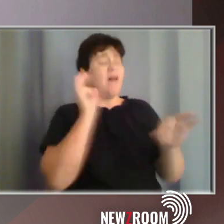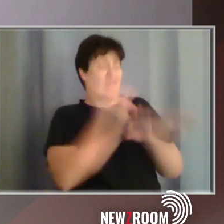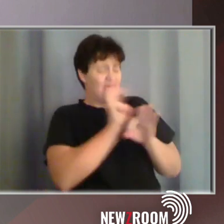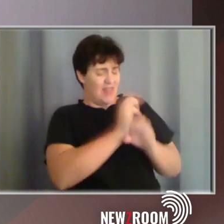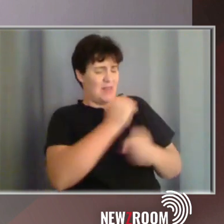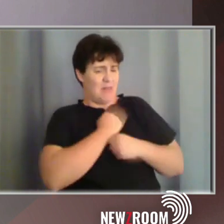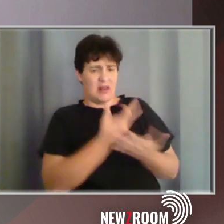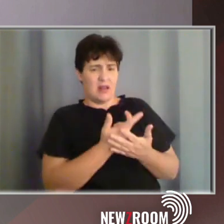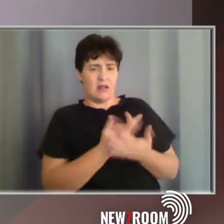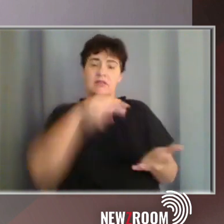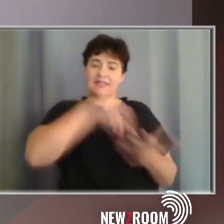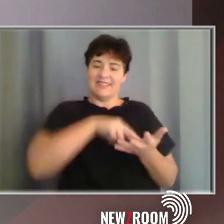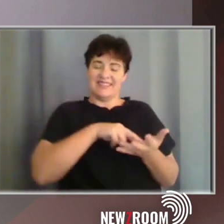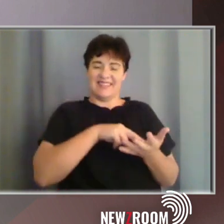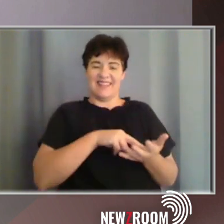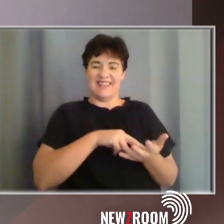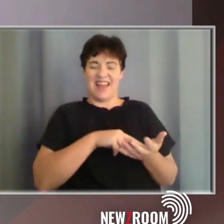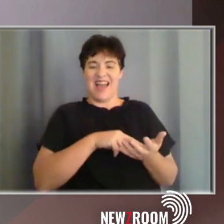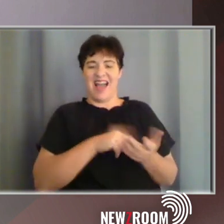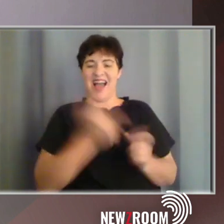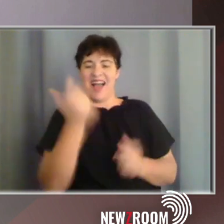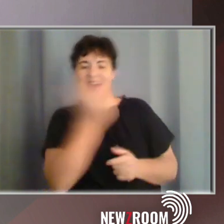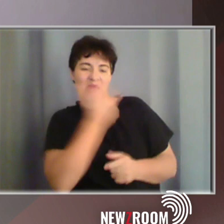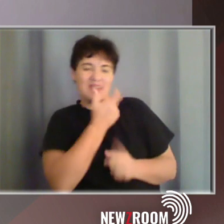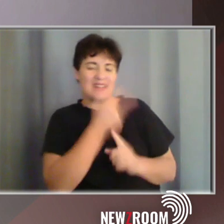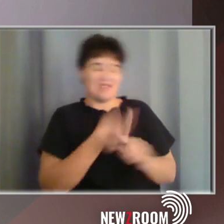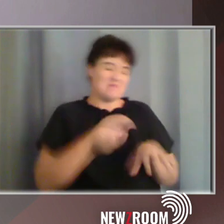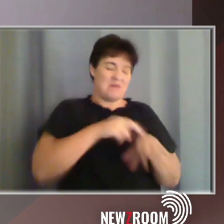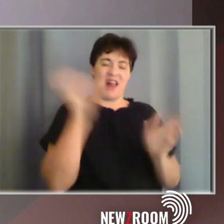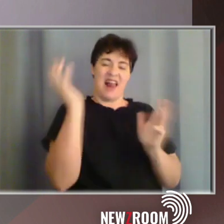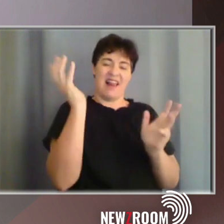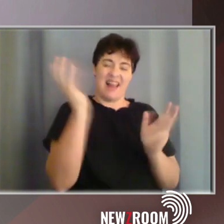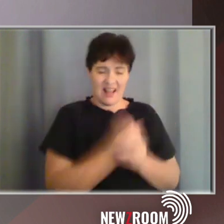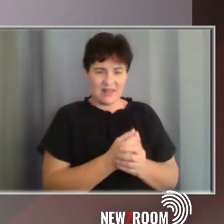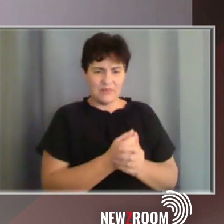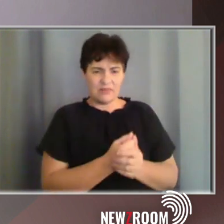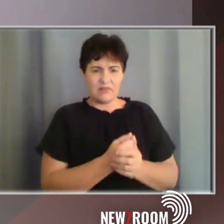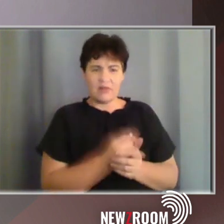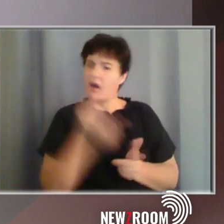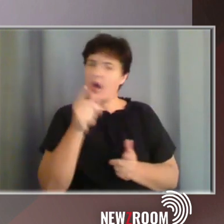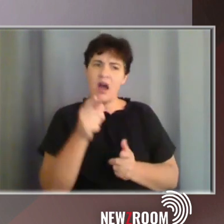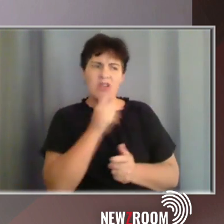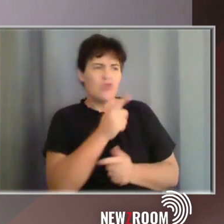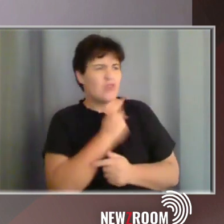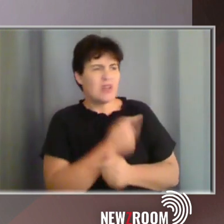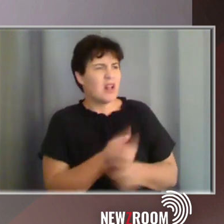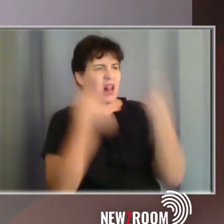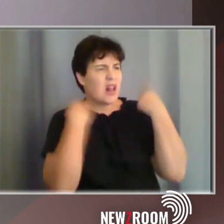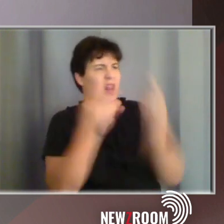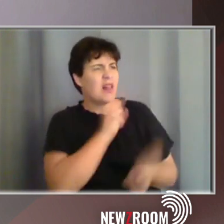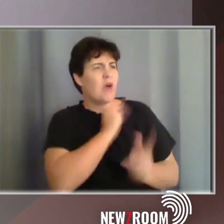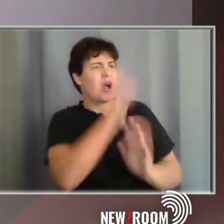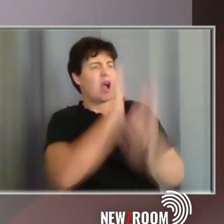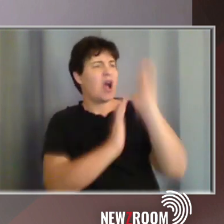stand-up comedian. And you, a hearing person, missed out because they don't know sign language. So he only